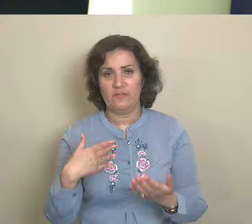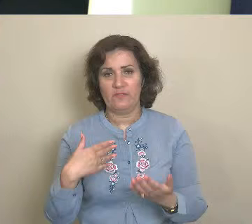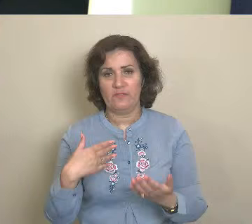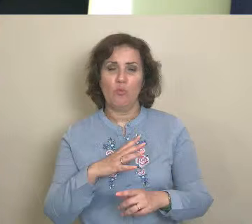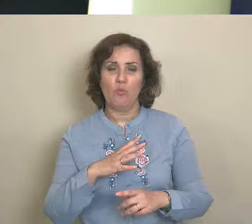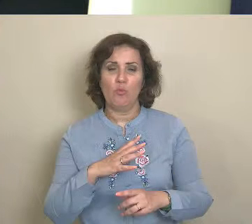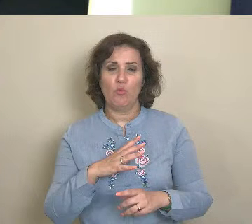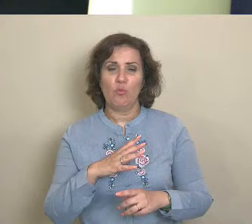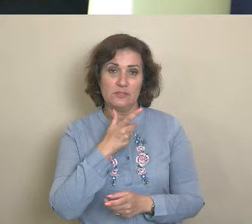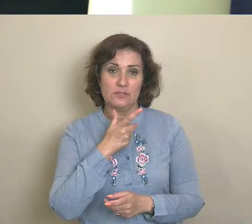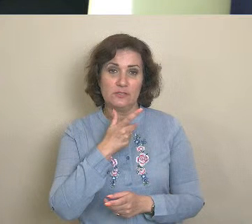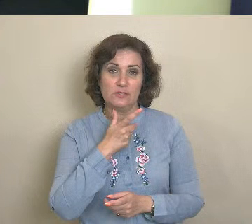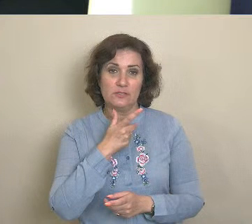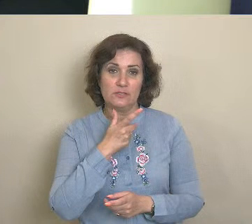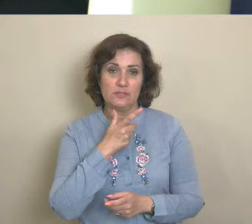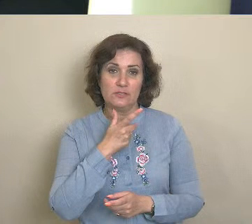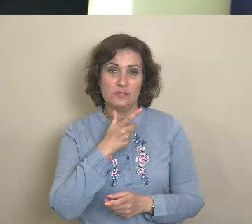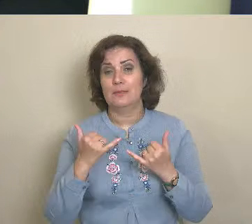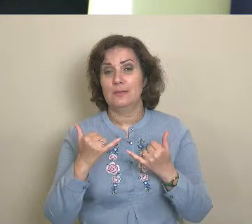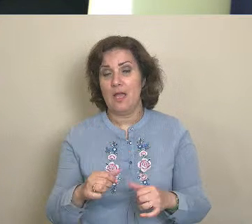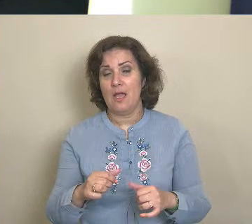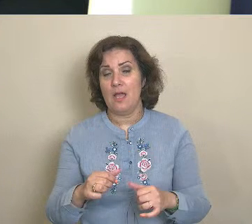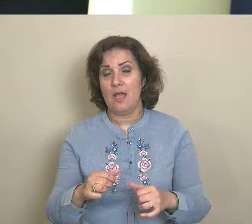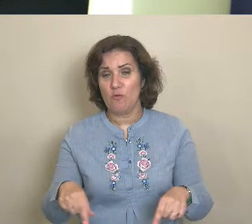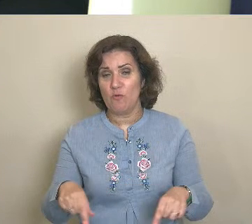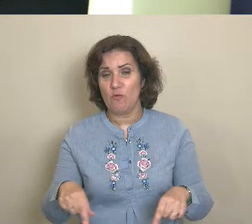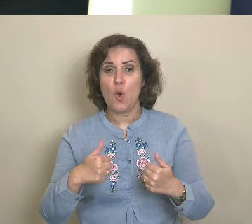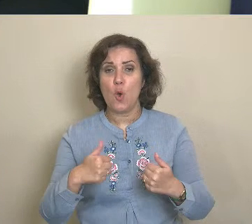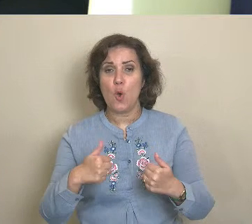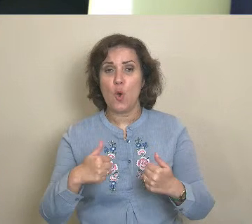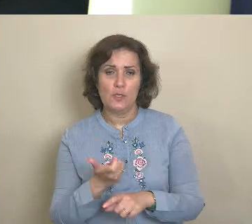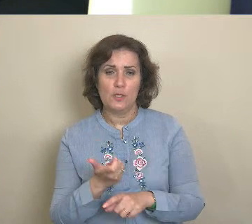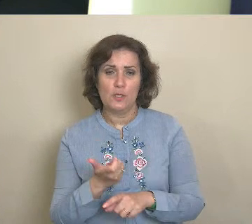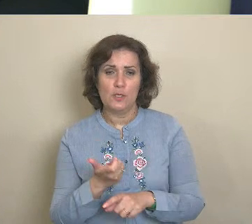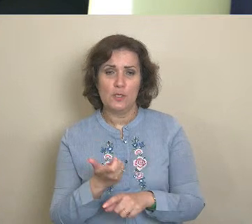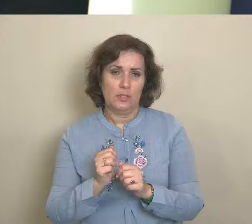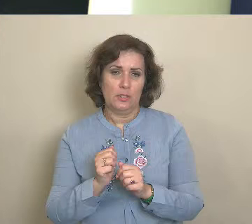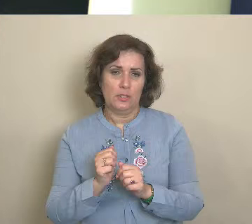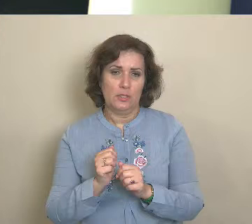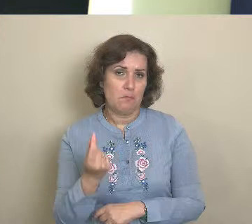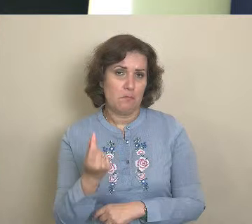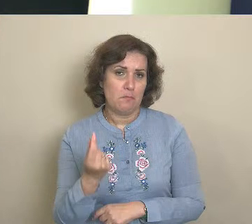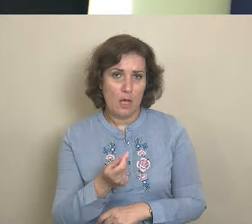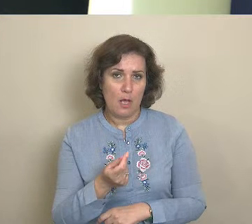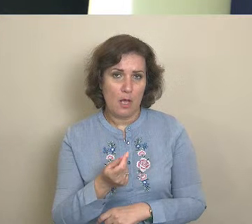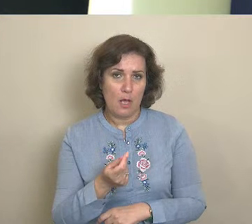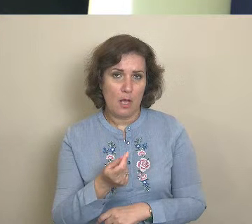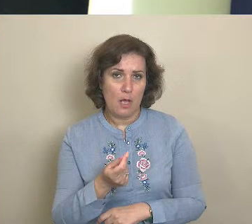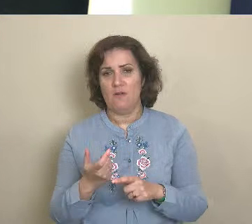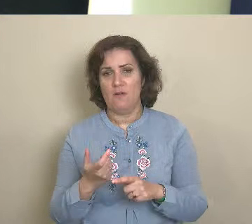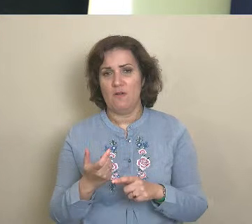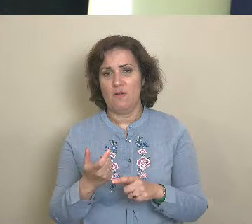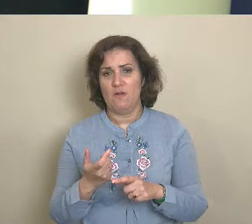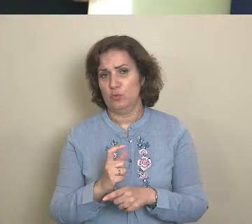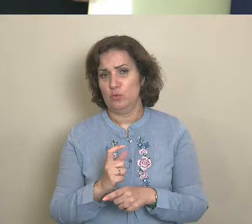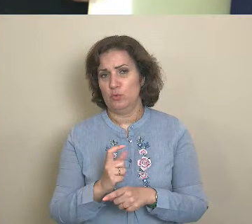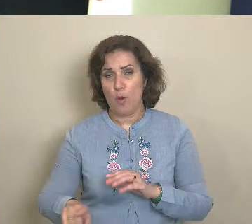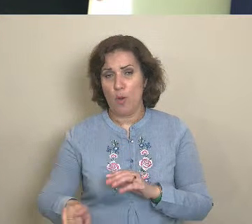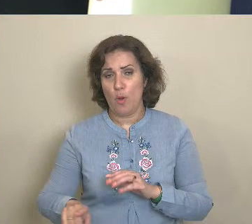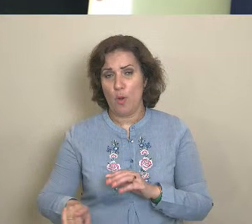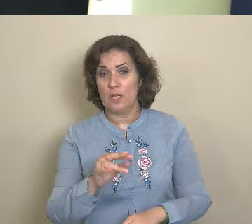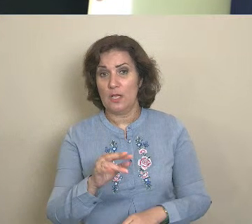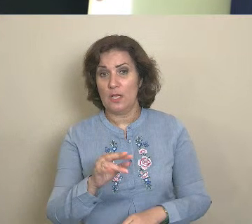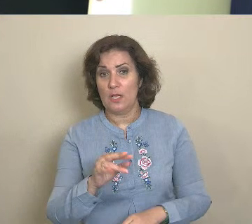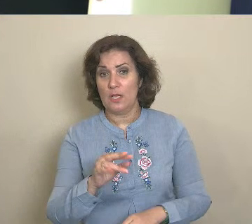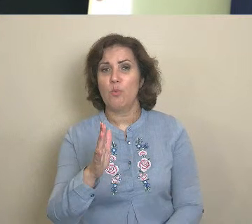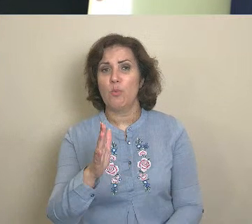constituencies were formed, and it was easier for us to respond to the to the former issues,